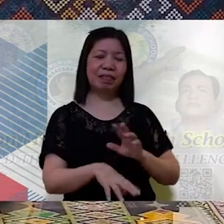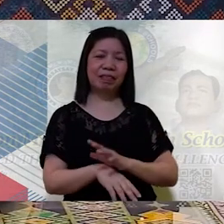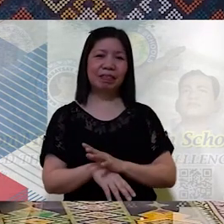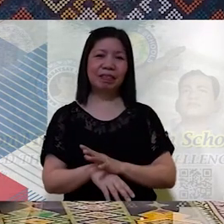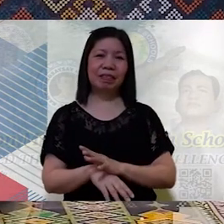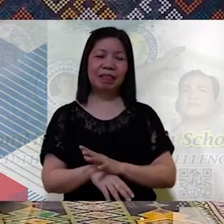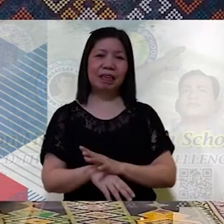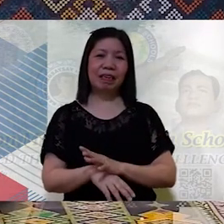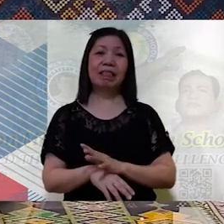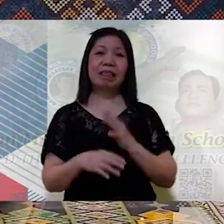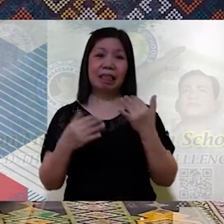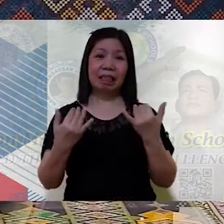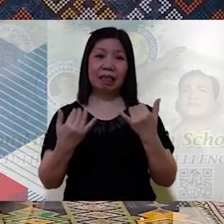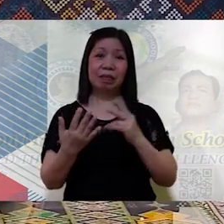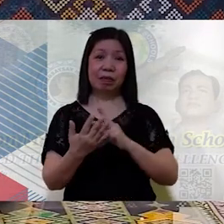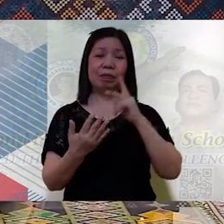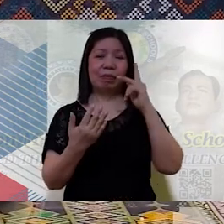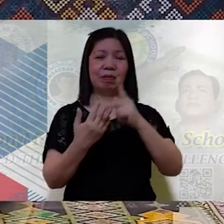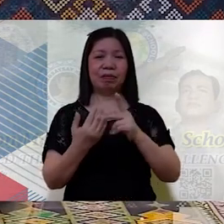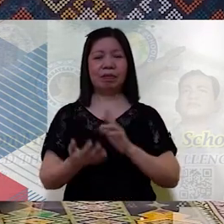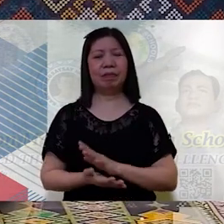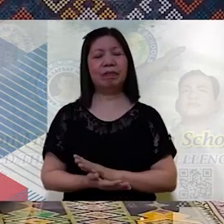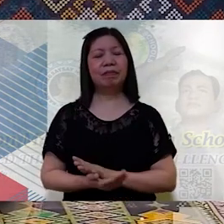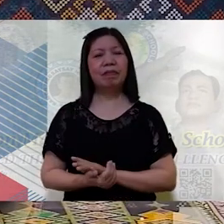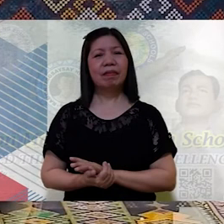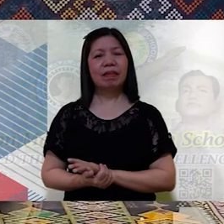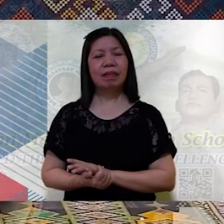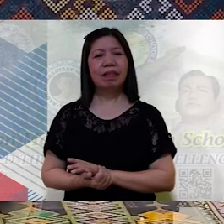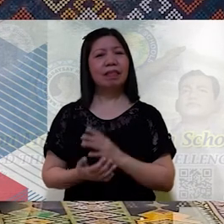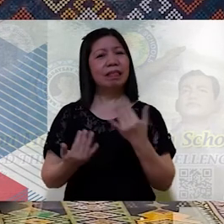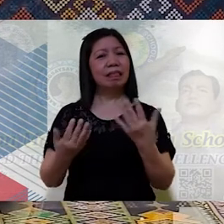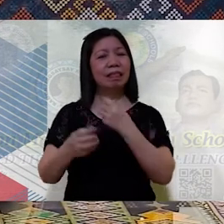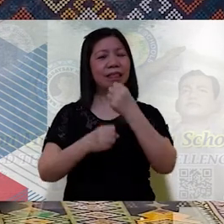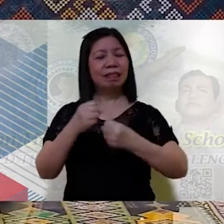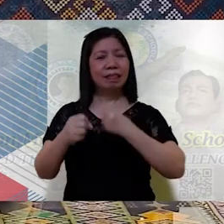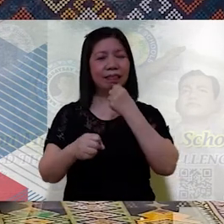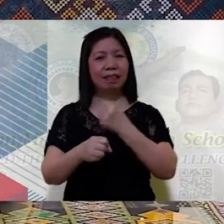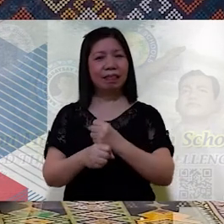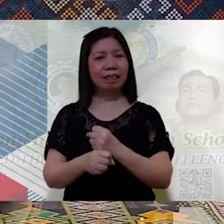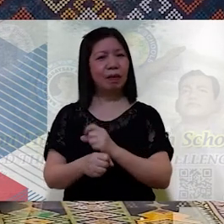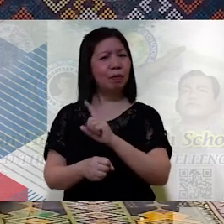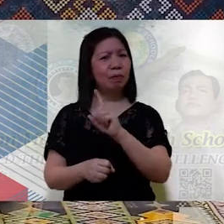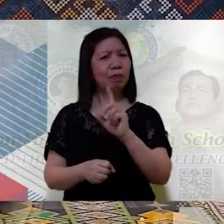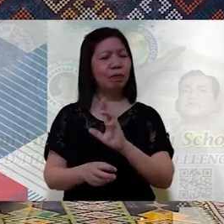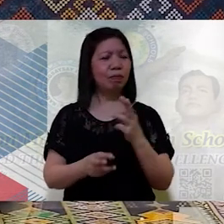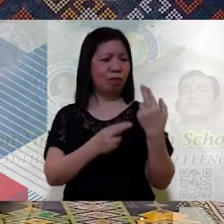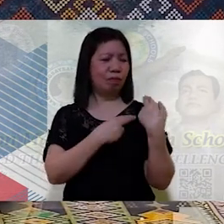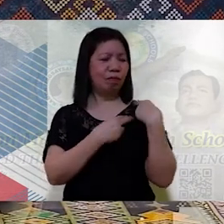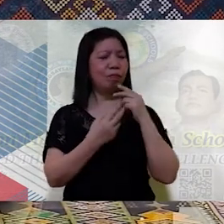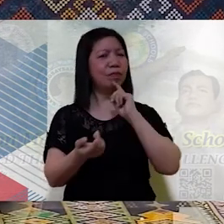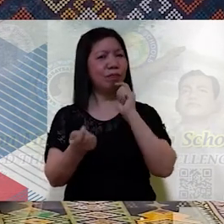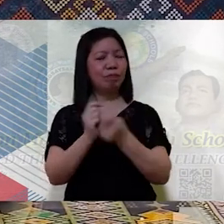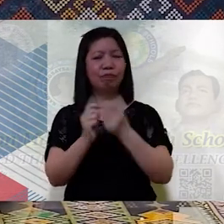in this culmination program. This year, your role has